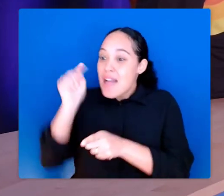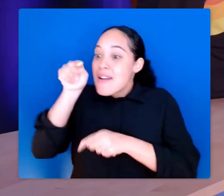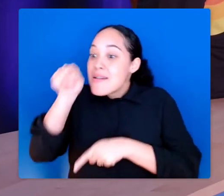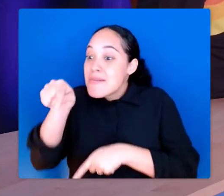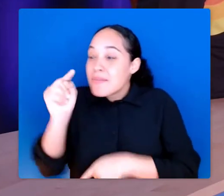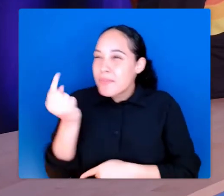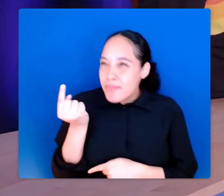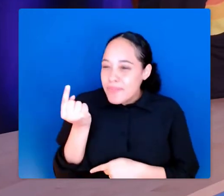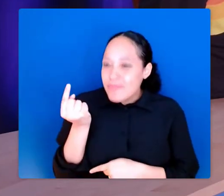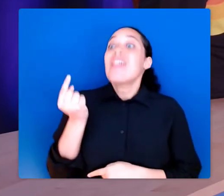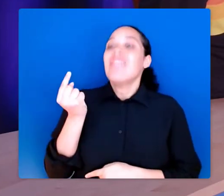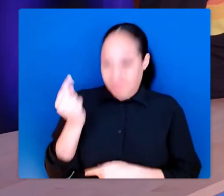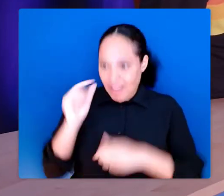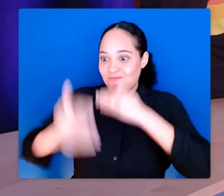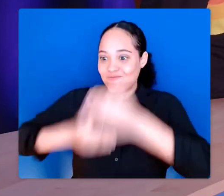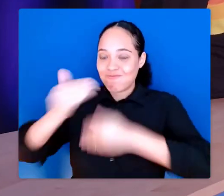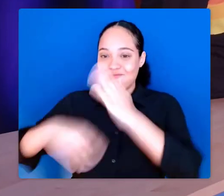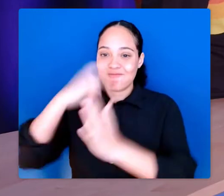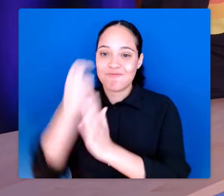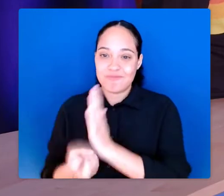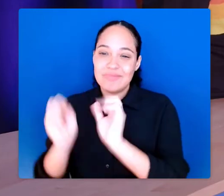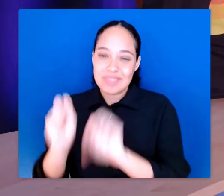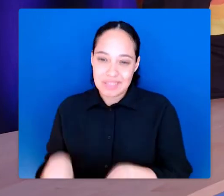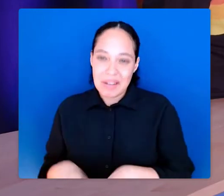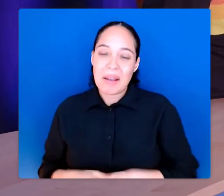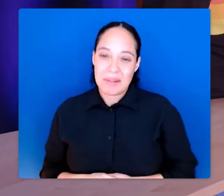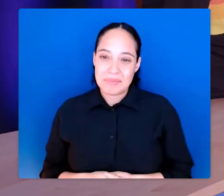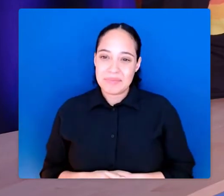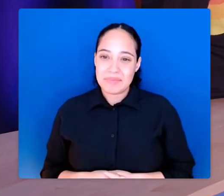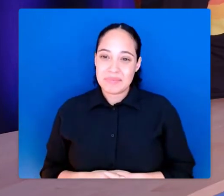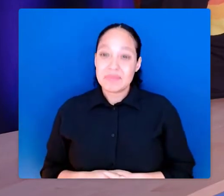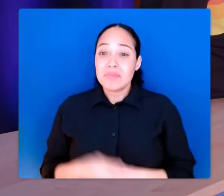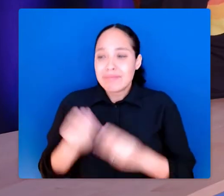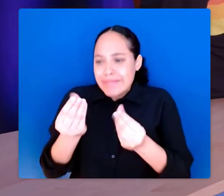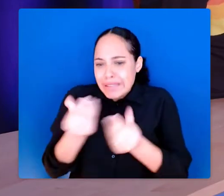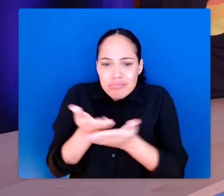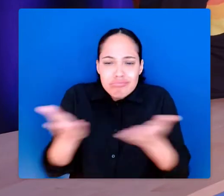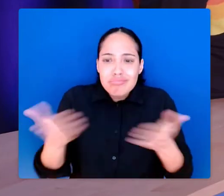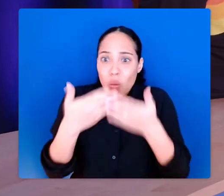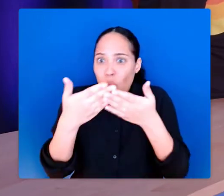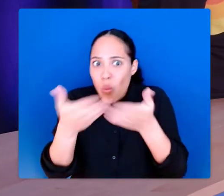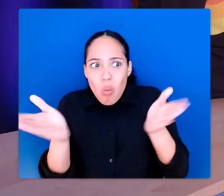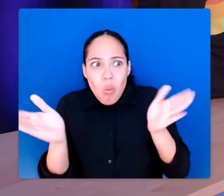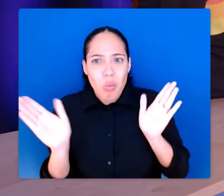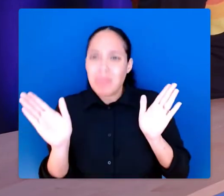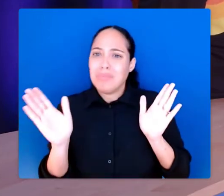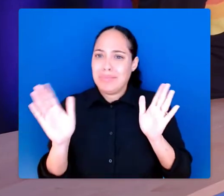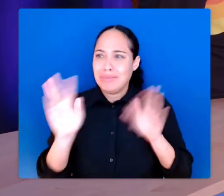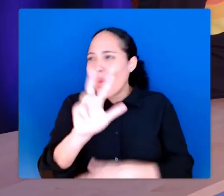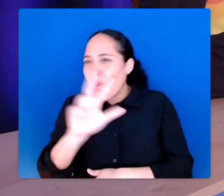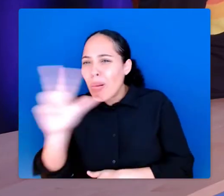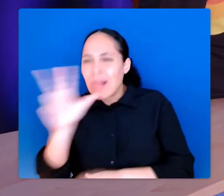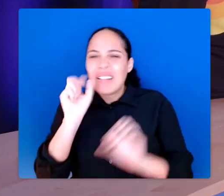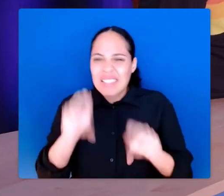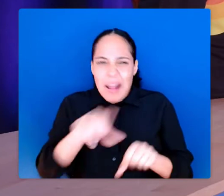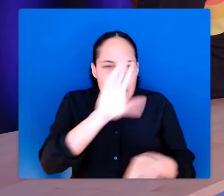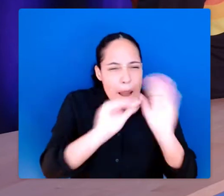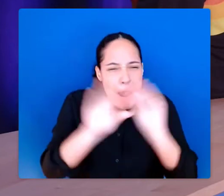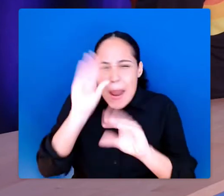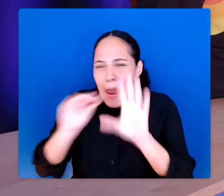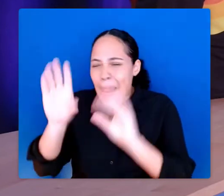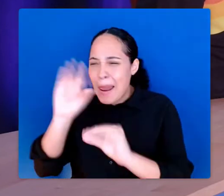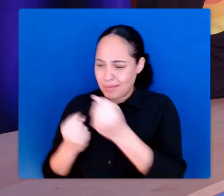AI for accessibility. Amazing project. Um, so a question about learning. In your